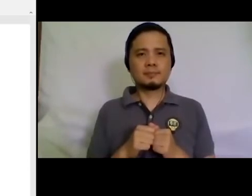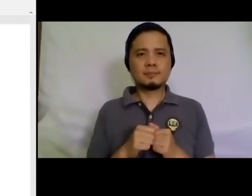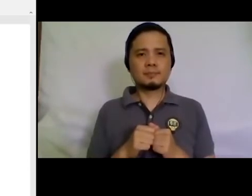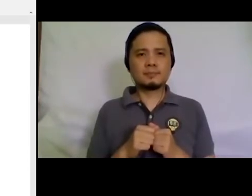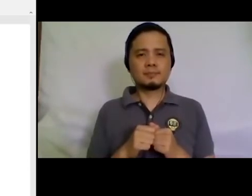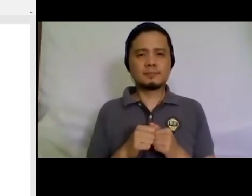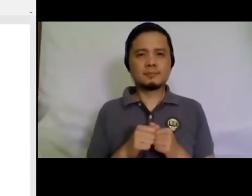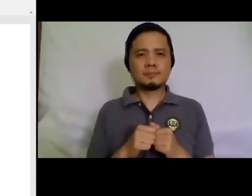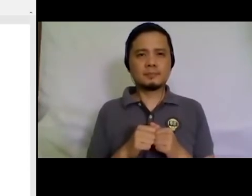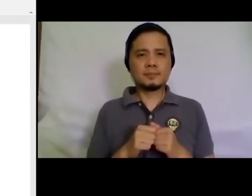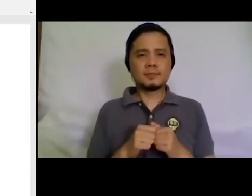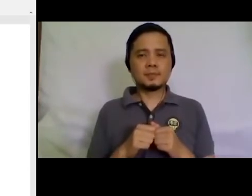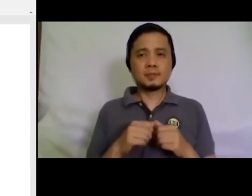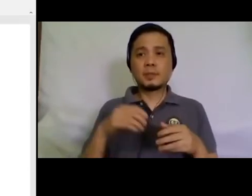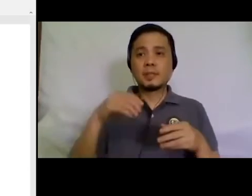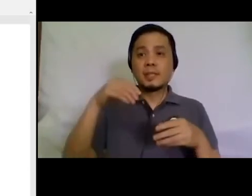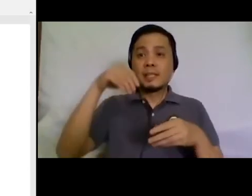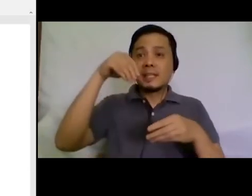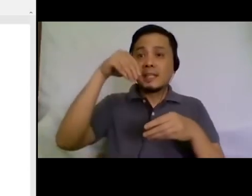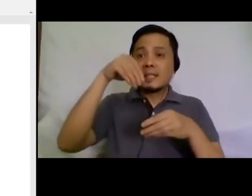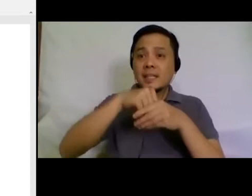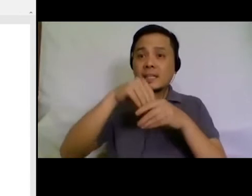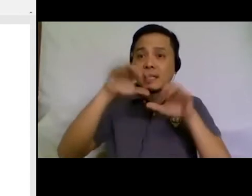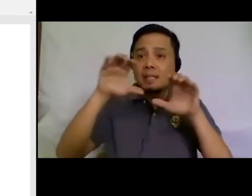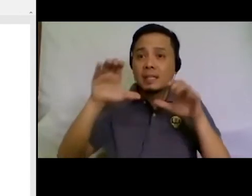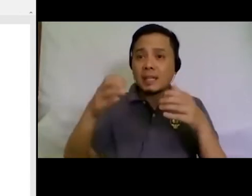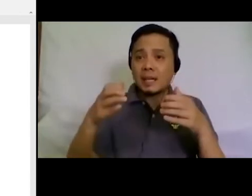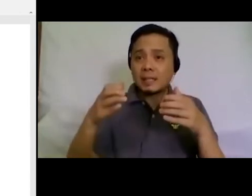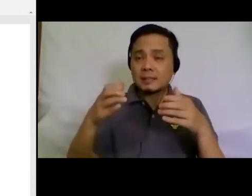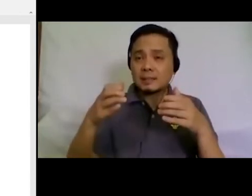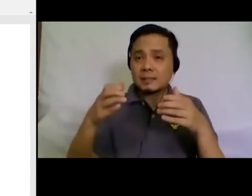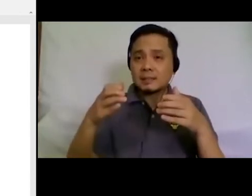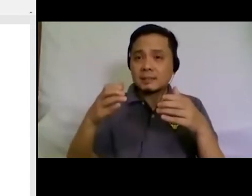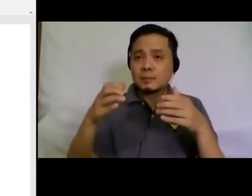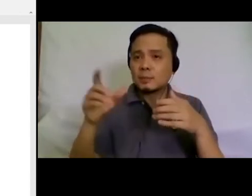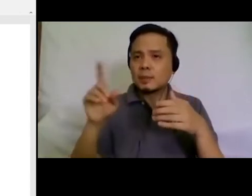inside of class? Is our book a handbook or a textbook?